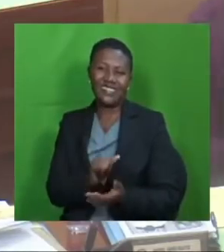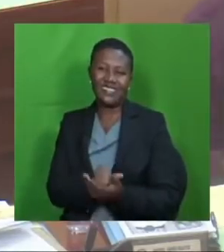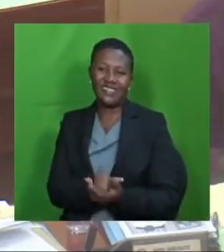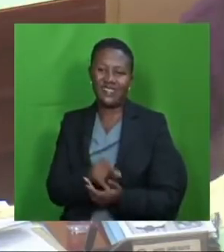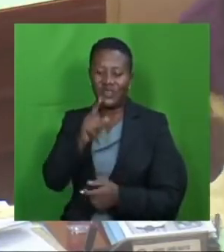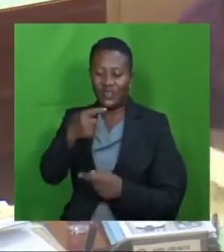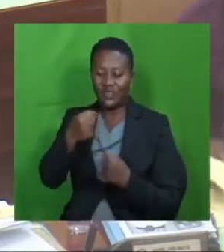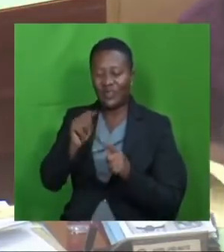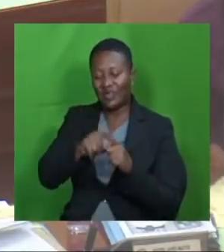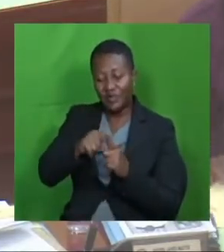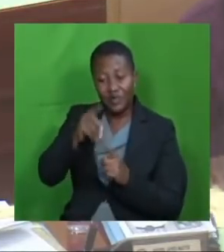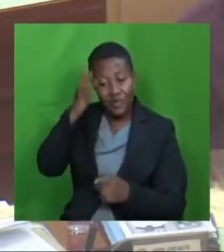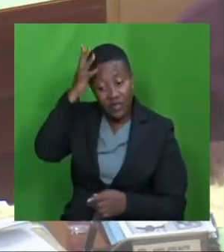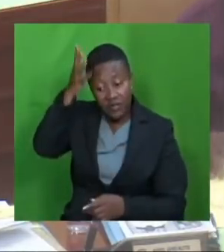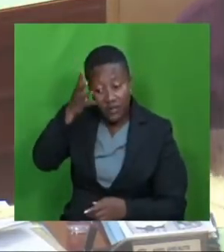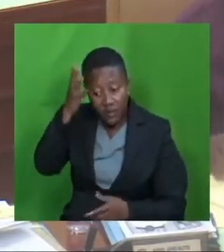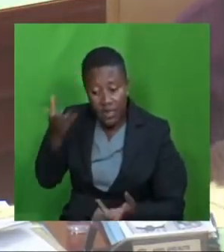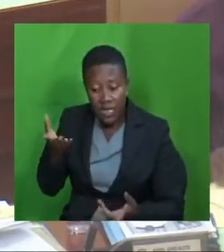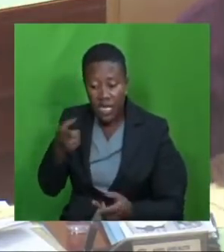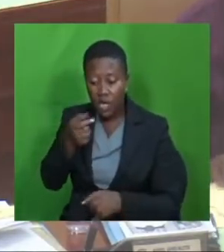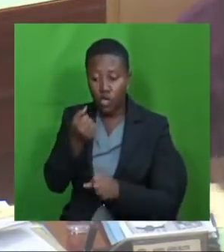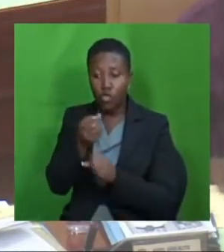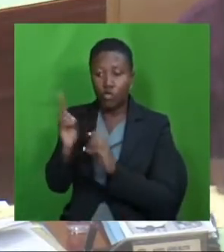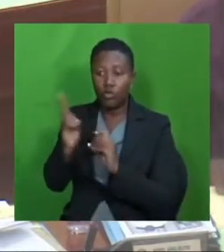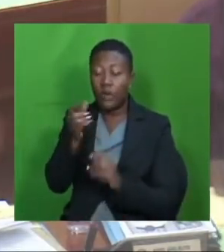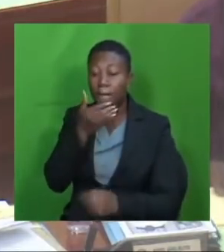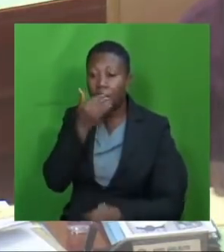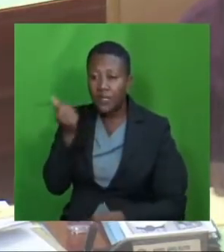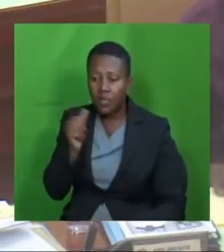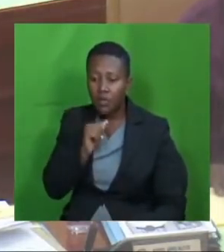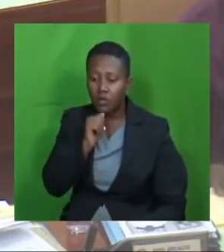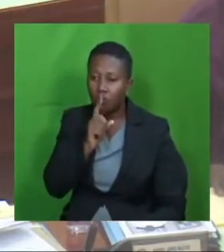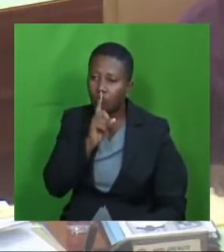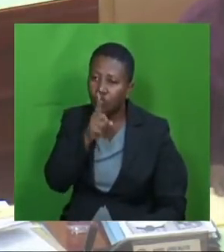innovative and that you are doing better, it is simply not true.